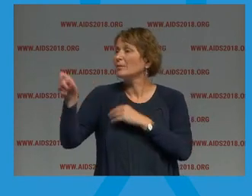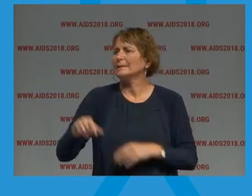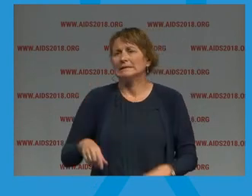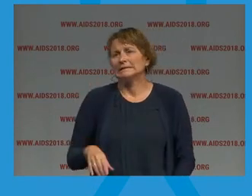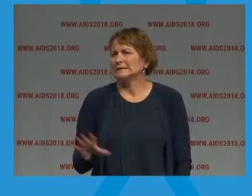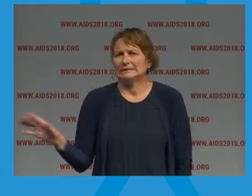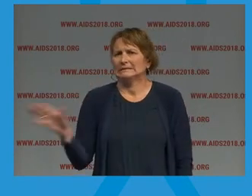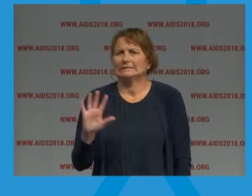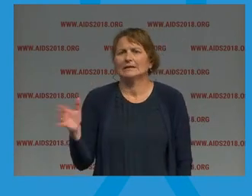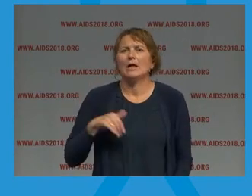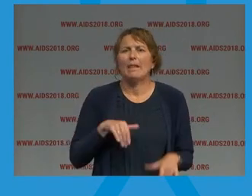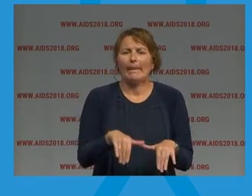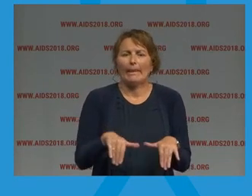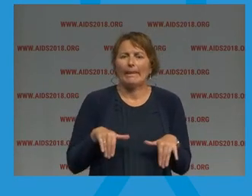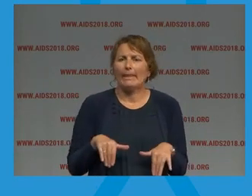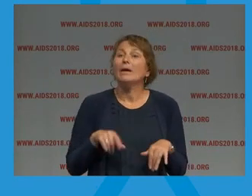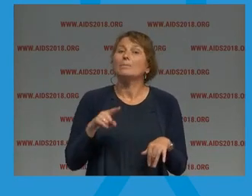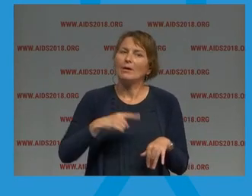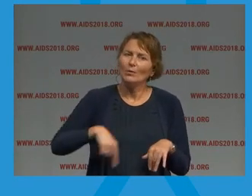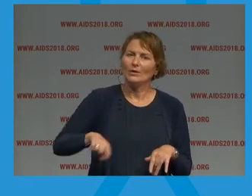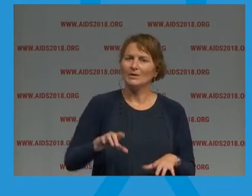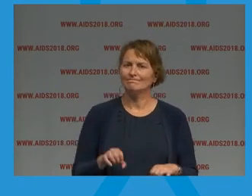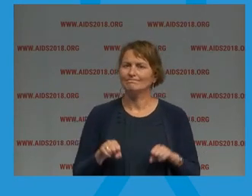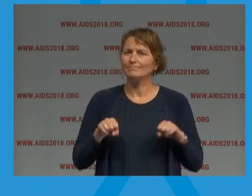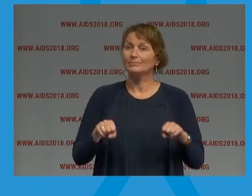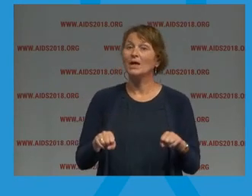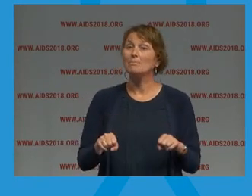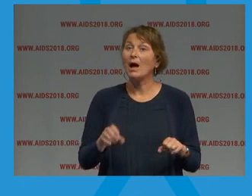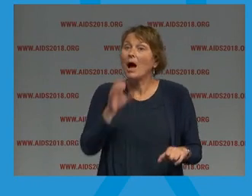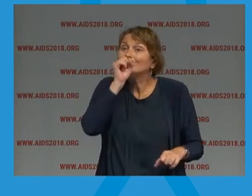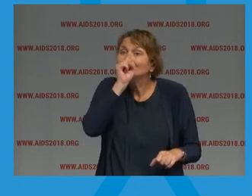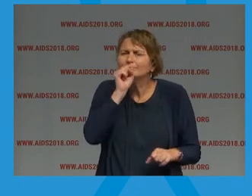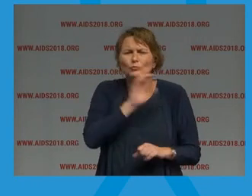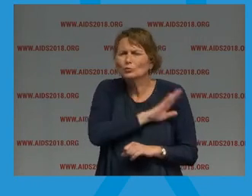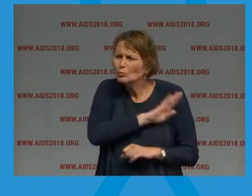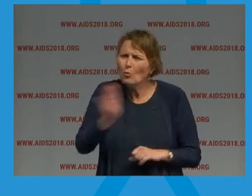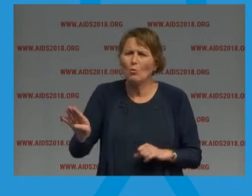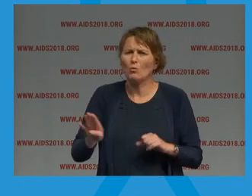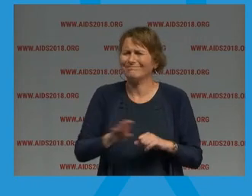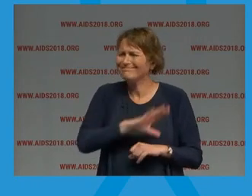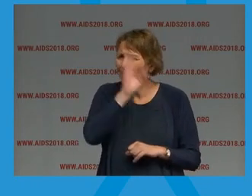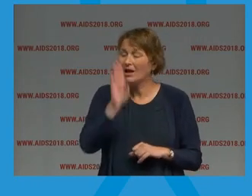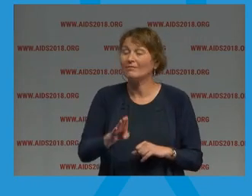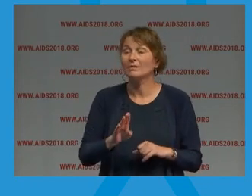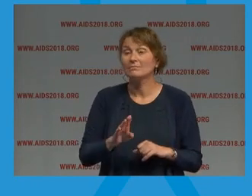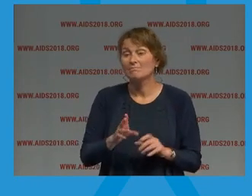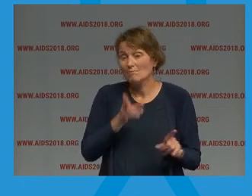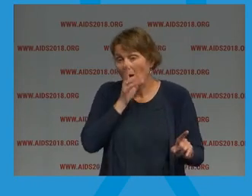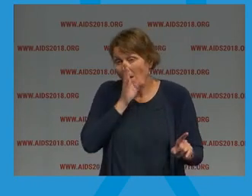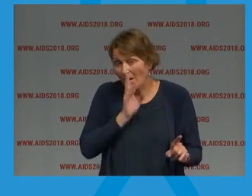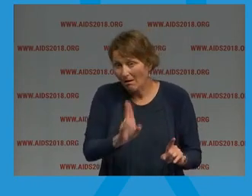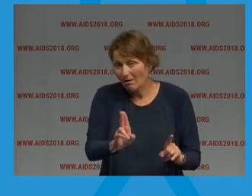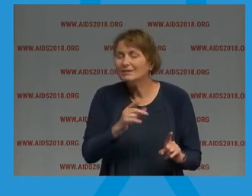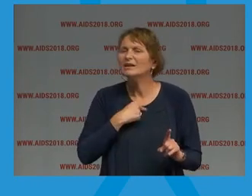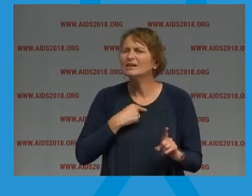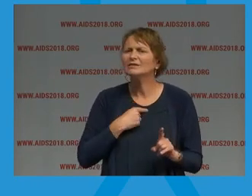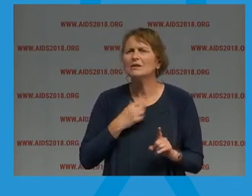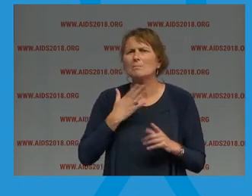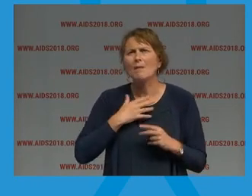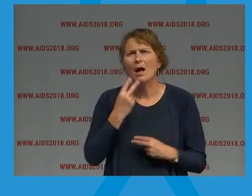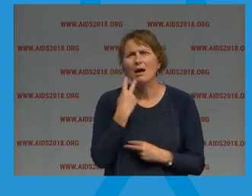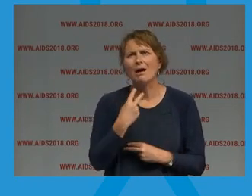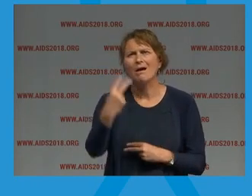that responsibility, but never be silent. Honestly, if I could rewind some of the parts of my life I